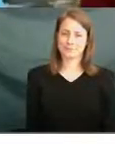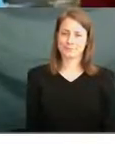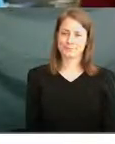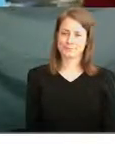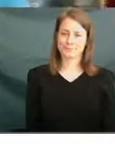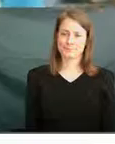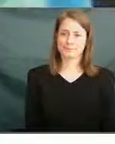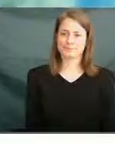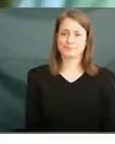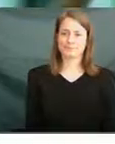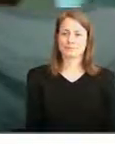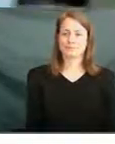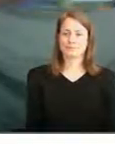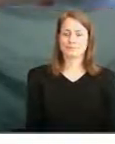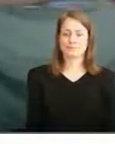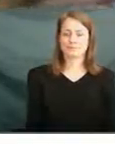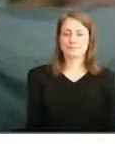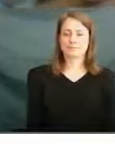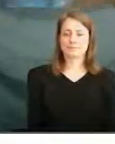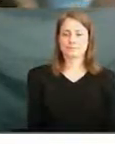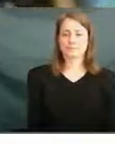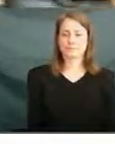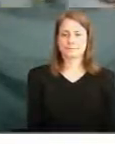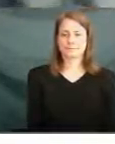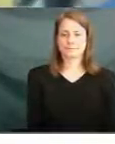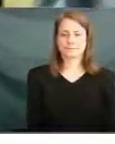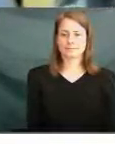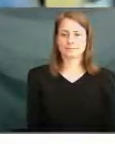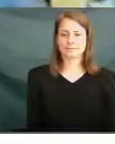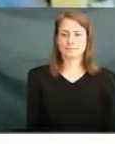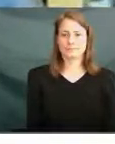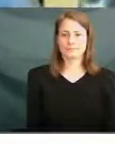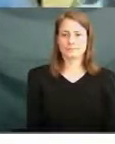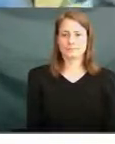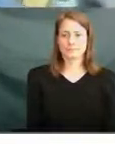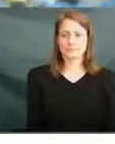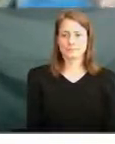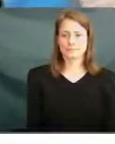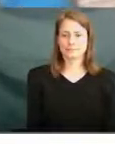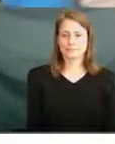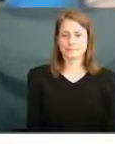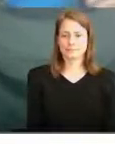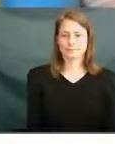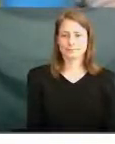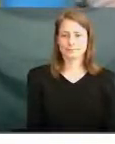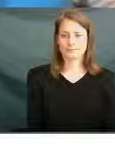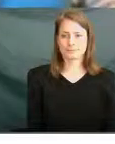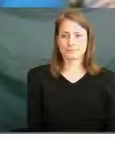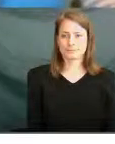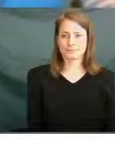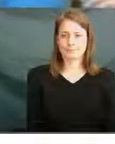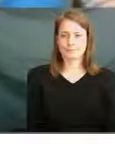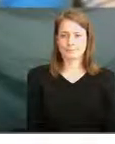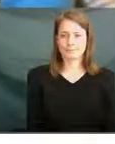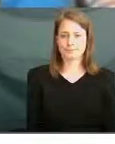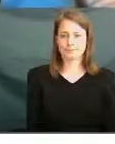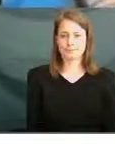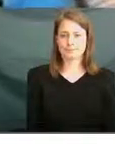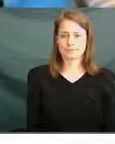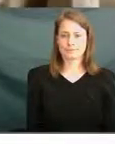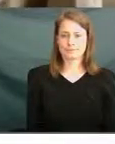Lover dere meg det? Ja! Er det bisling å gå til en voksen? Nei!